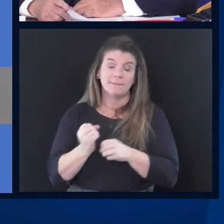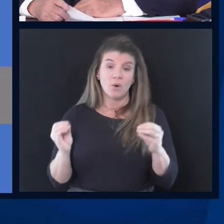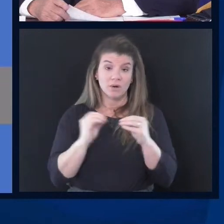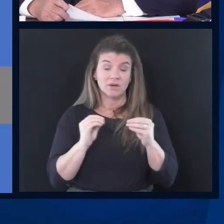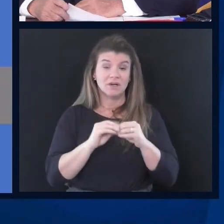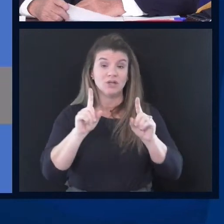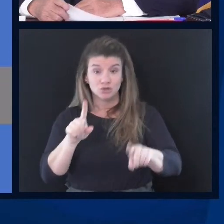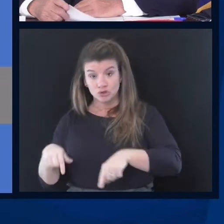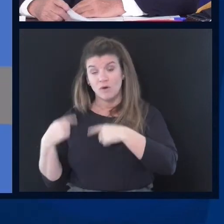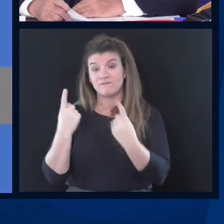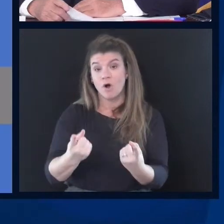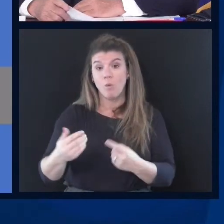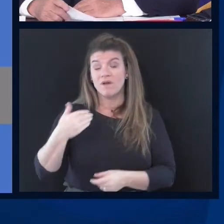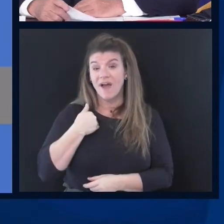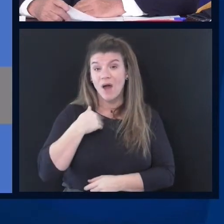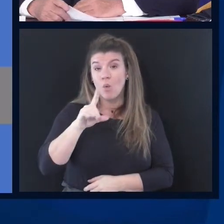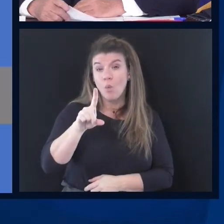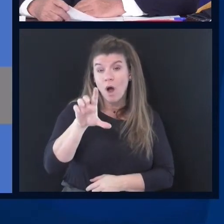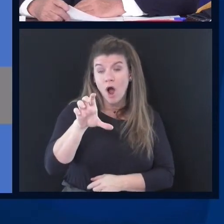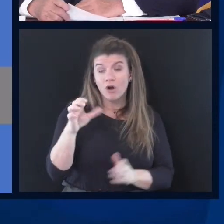been